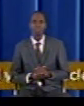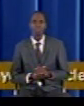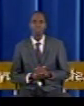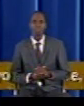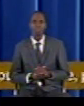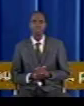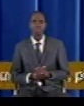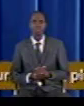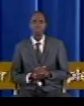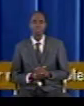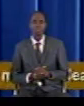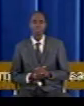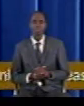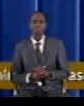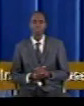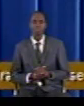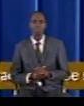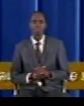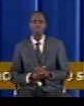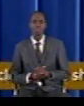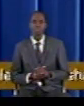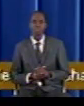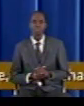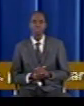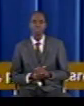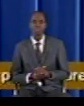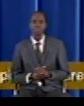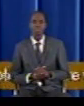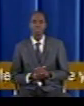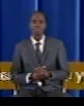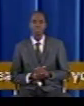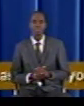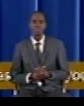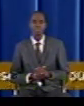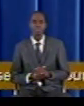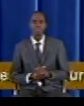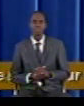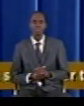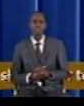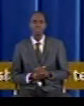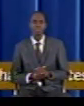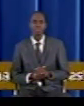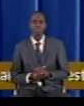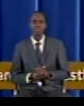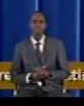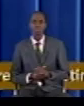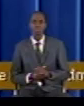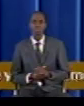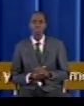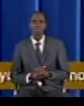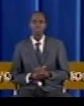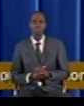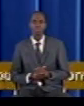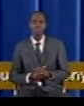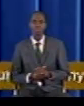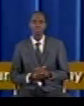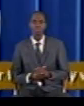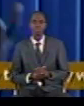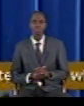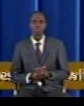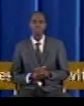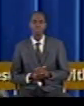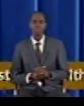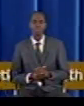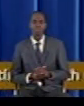But I don't behave your Kahitina conco woola. A young man, what do I hear? I yank it to my yin.